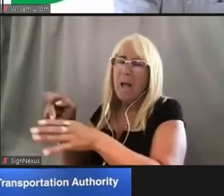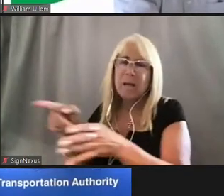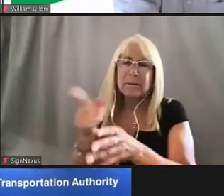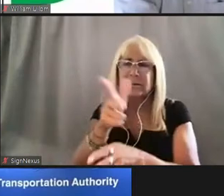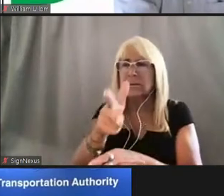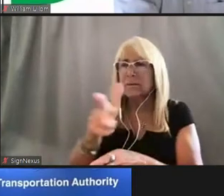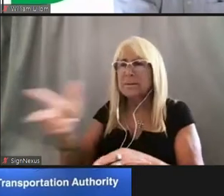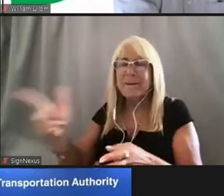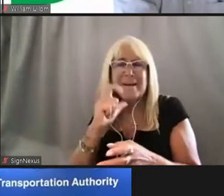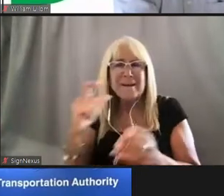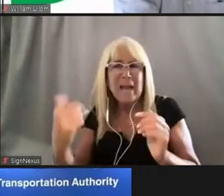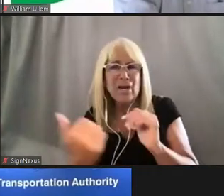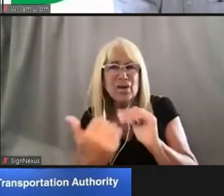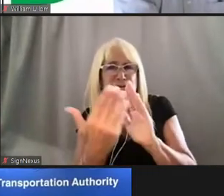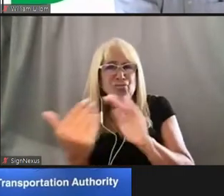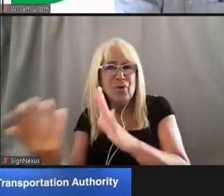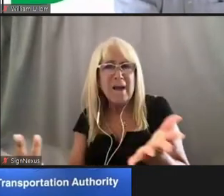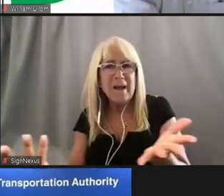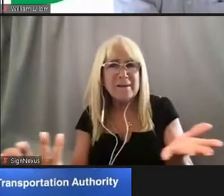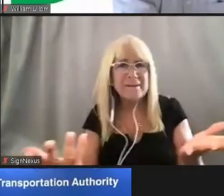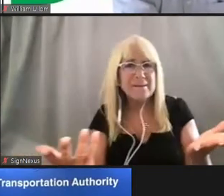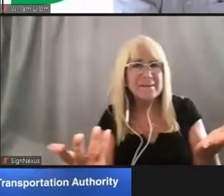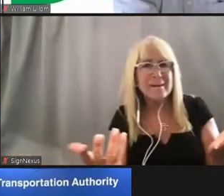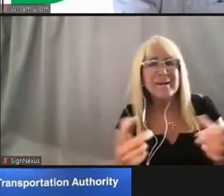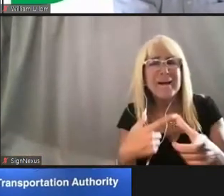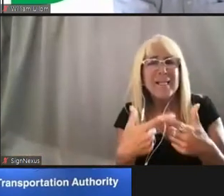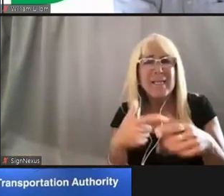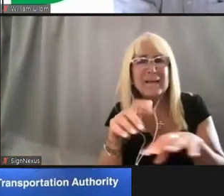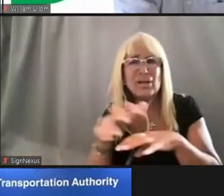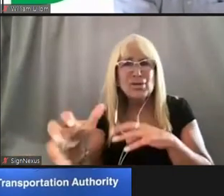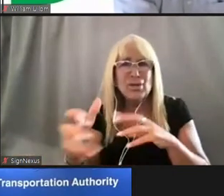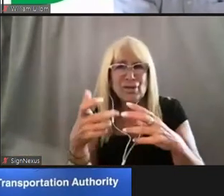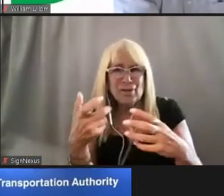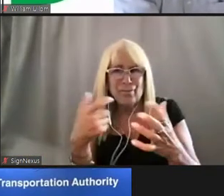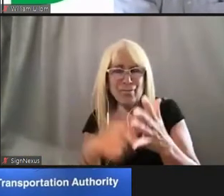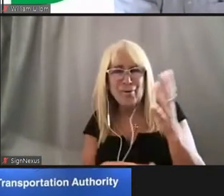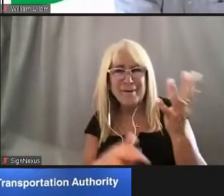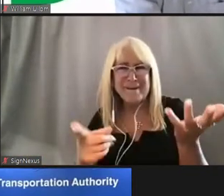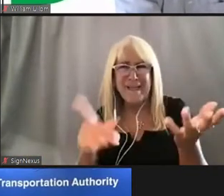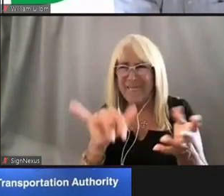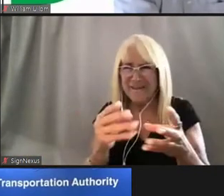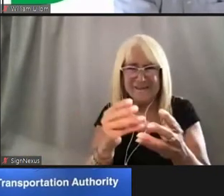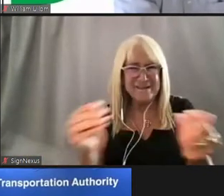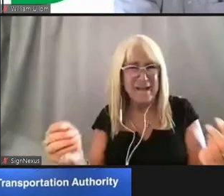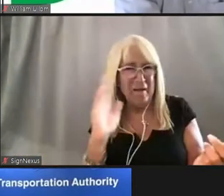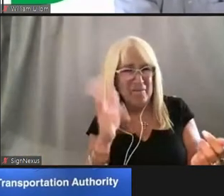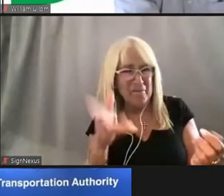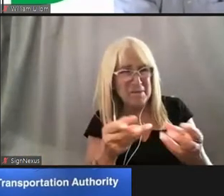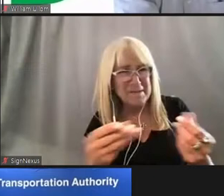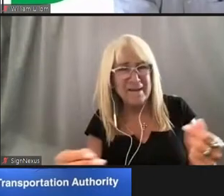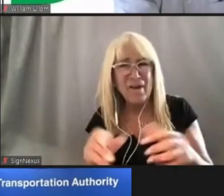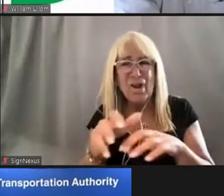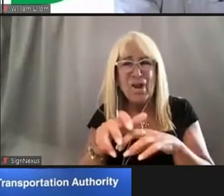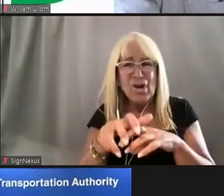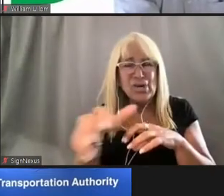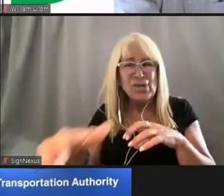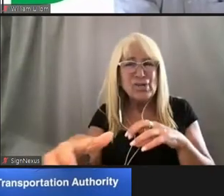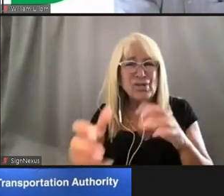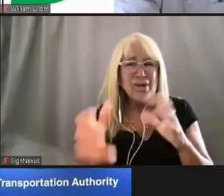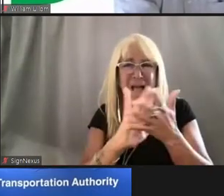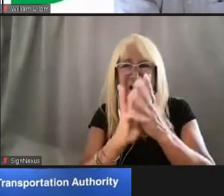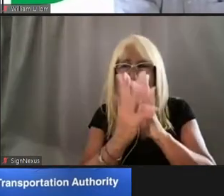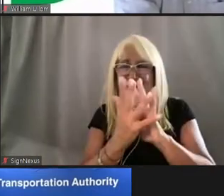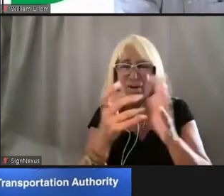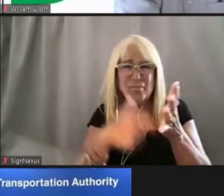and that's a problem that was created and then congestion pricing is being justified as a solve for that congestion pricing is based on